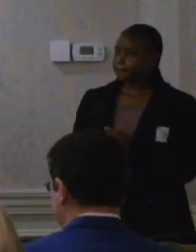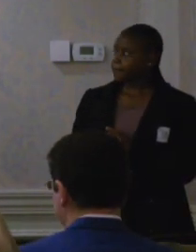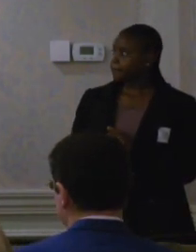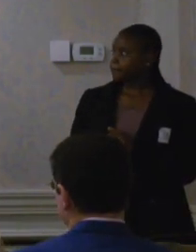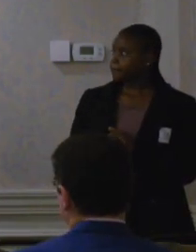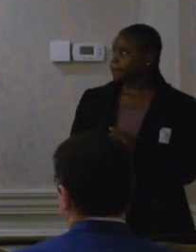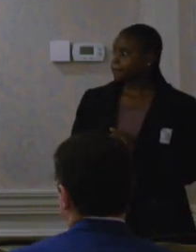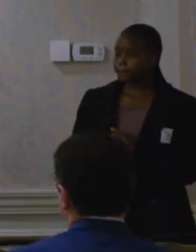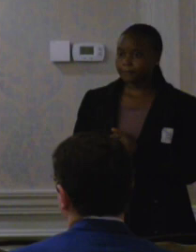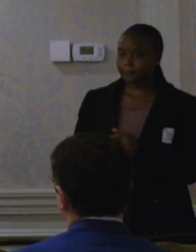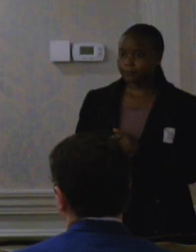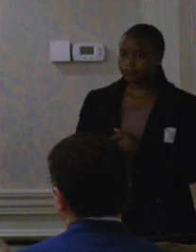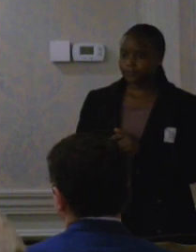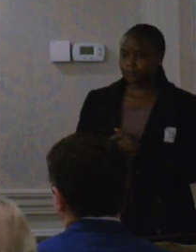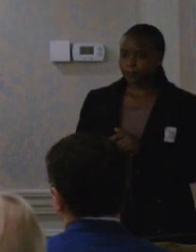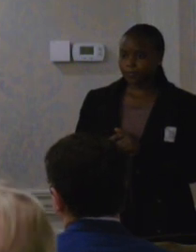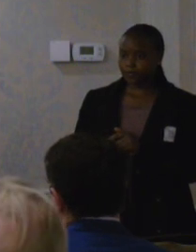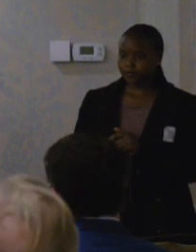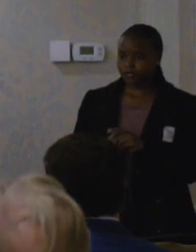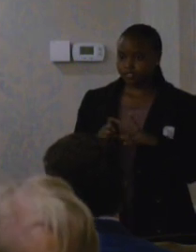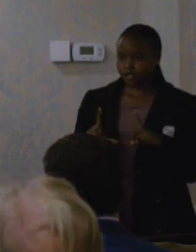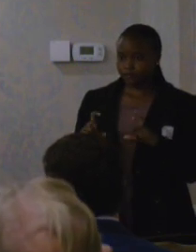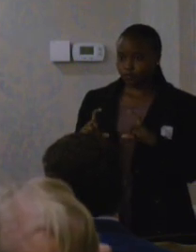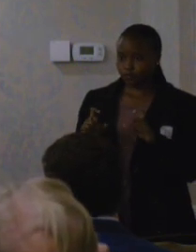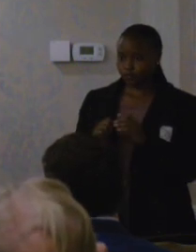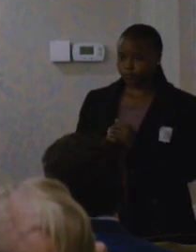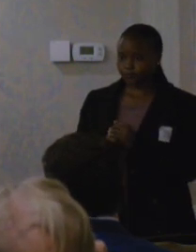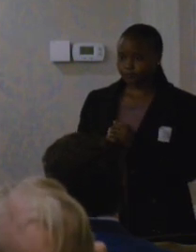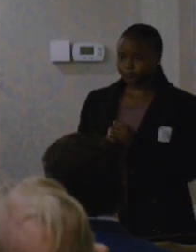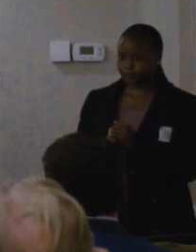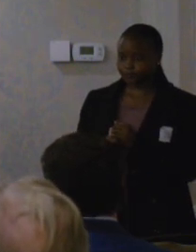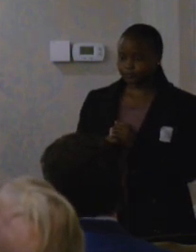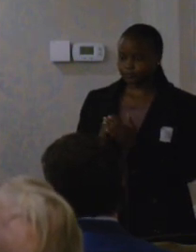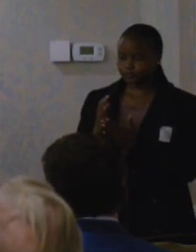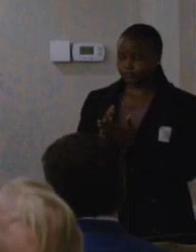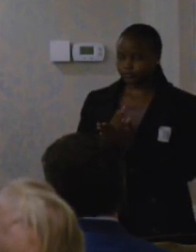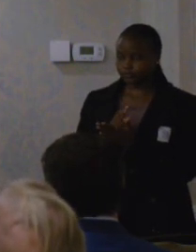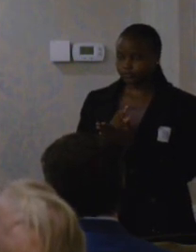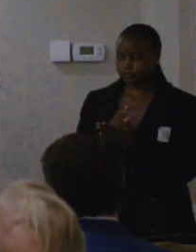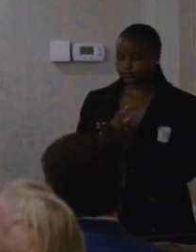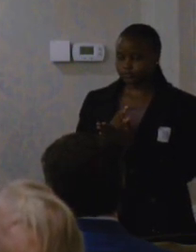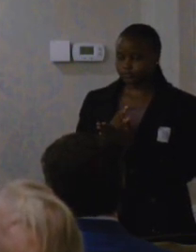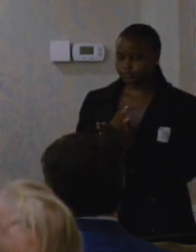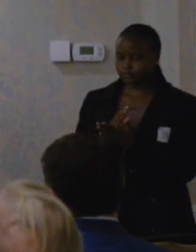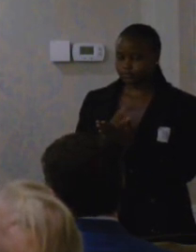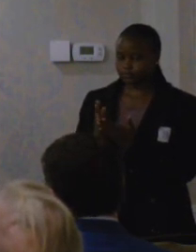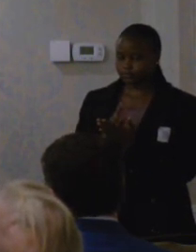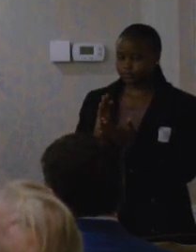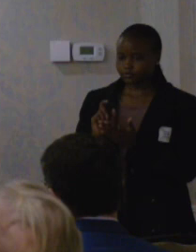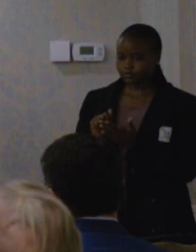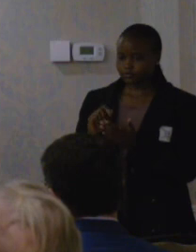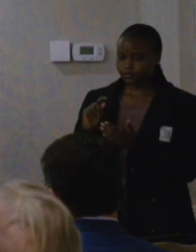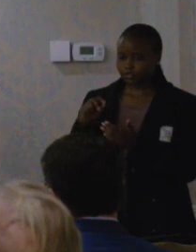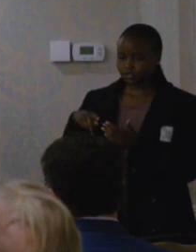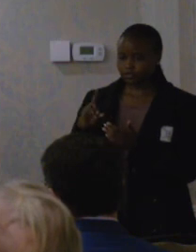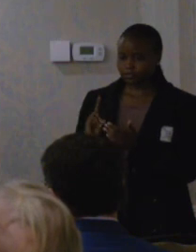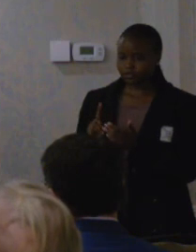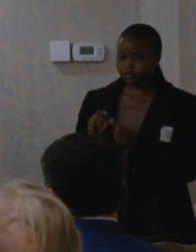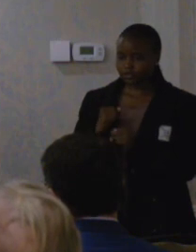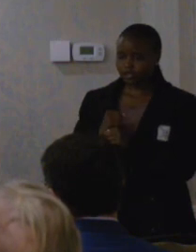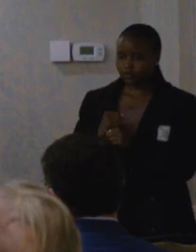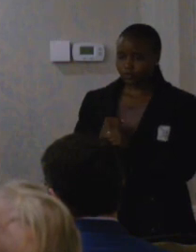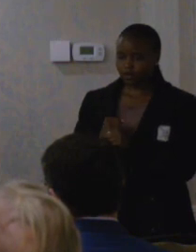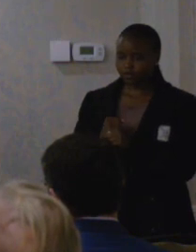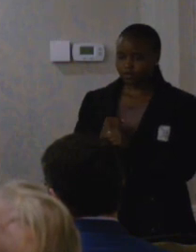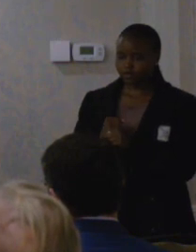Thank you. I'm Hoong from Vietnam. I'm delighted to be here to share with you how the blended CPD can work in